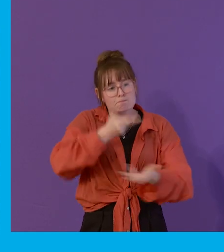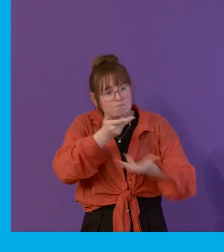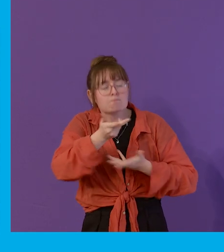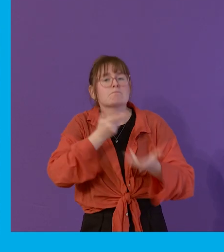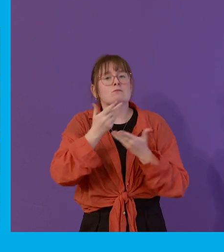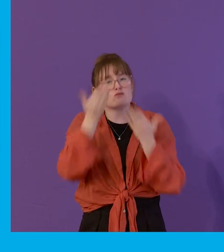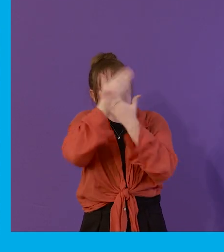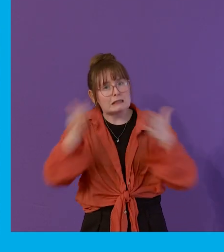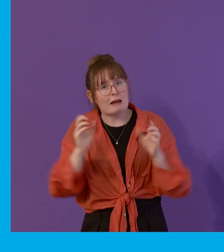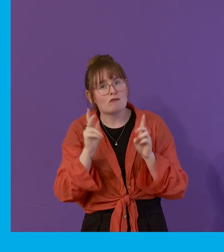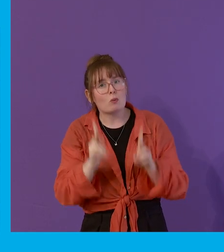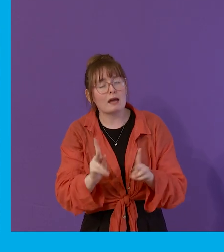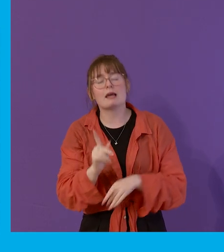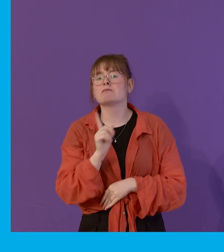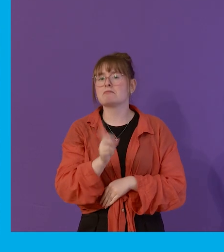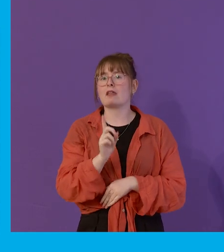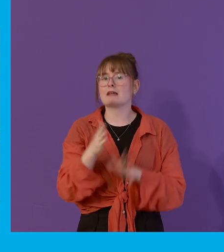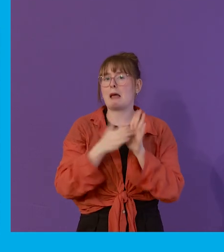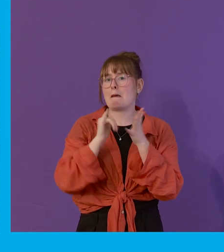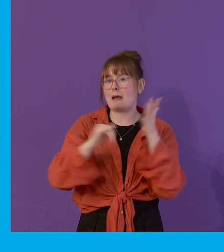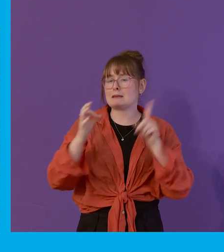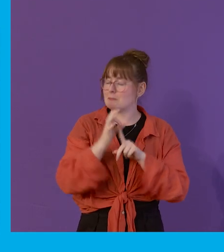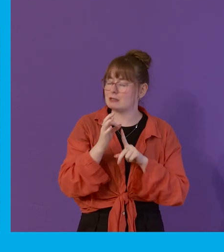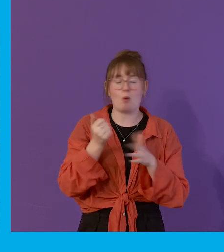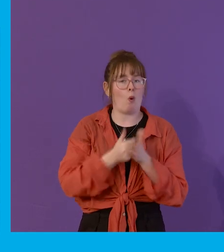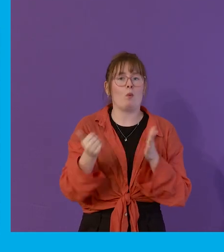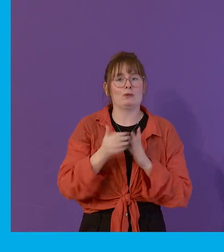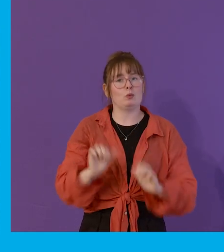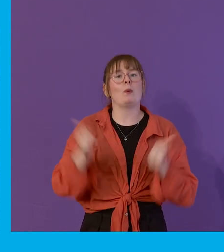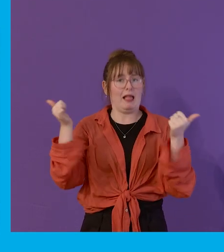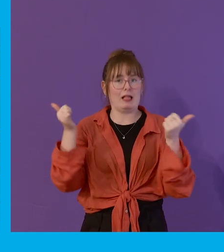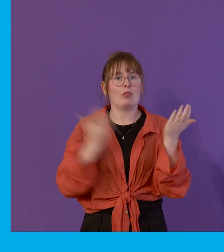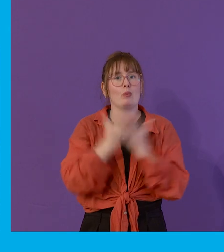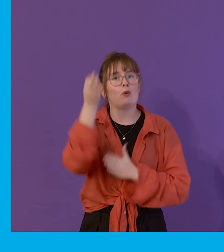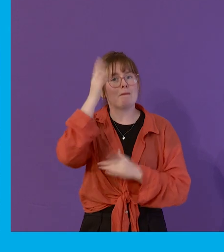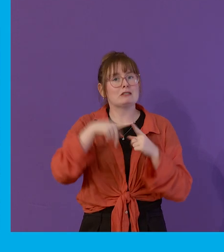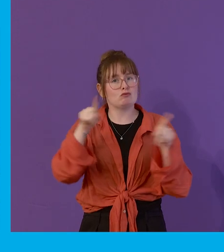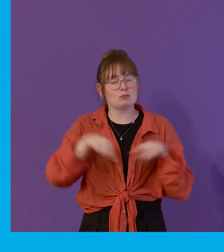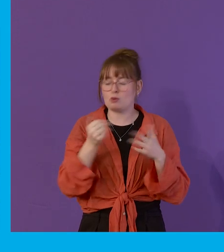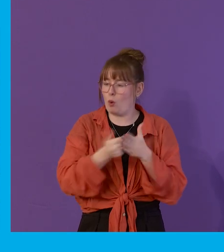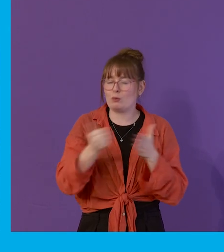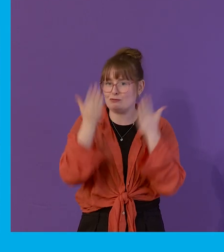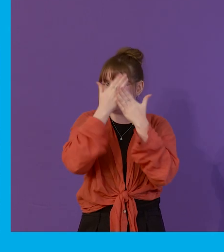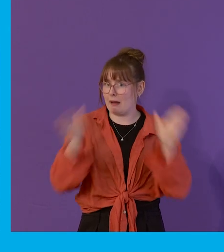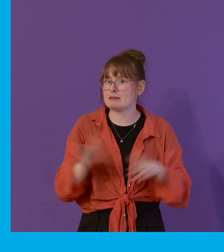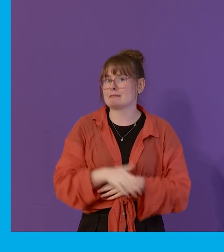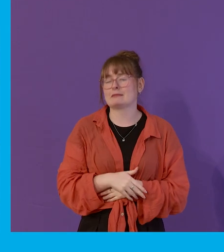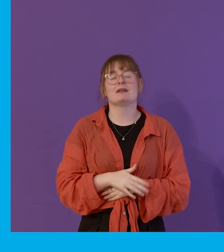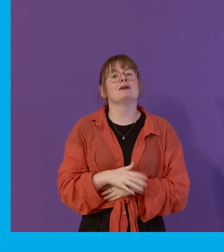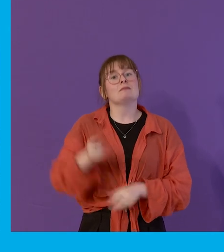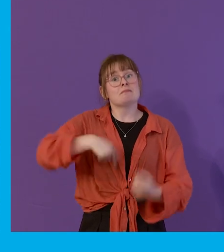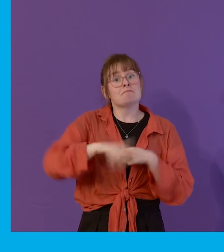other respectfully, which is something that MSPs do very well in committee rooms especially. We're